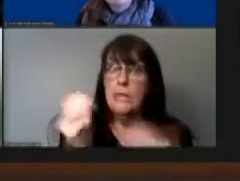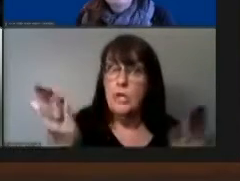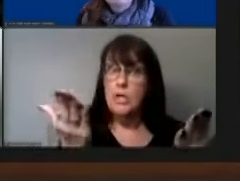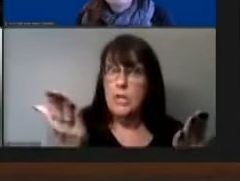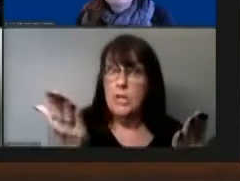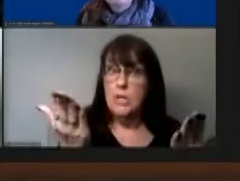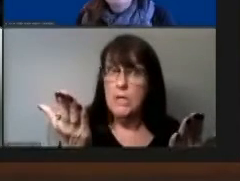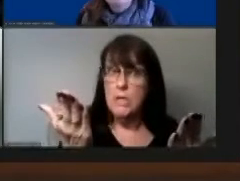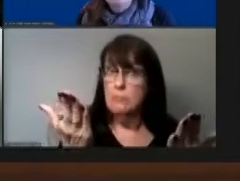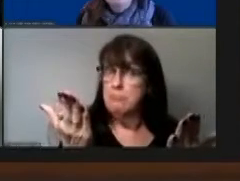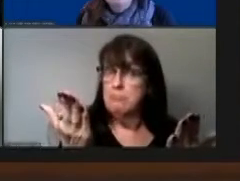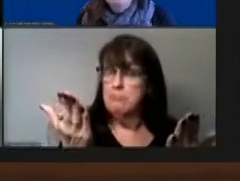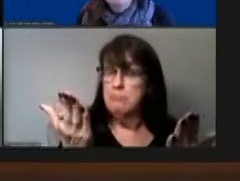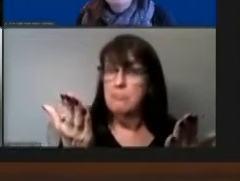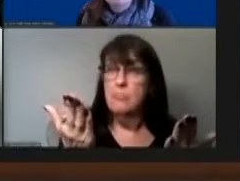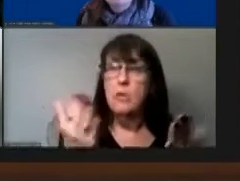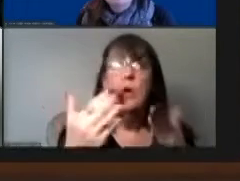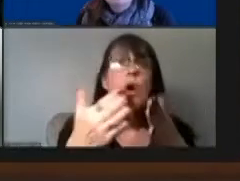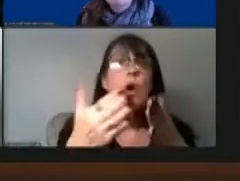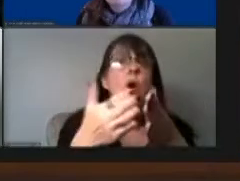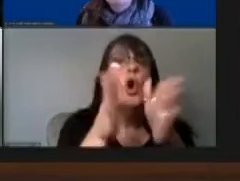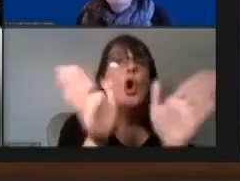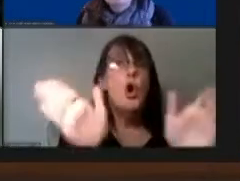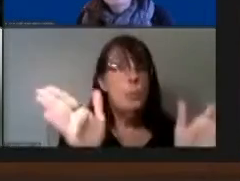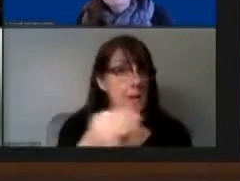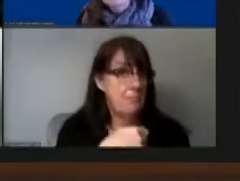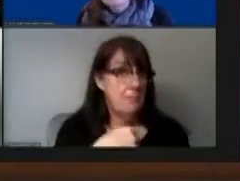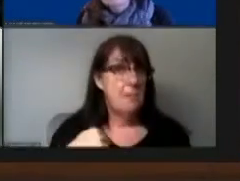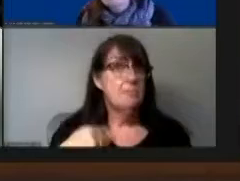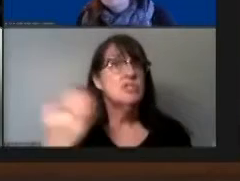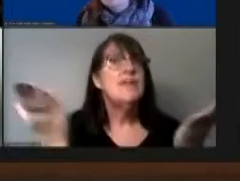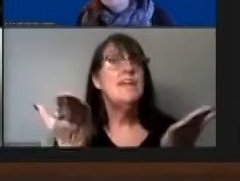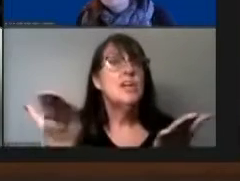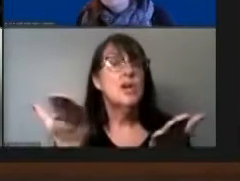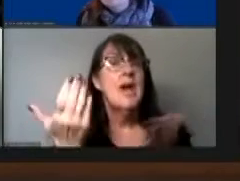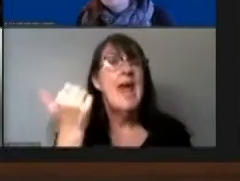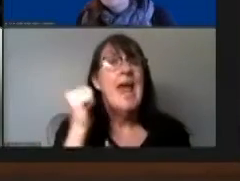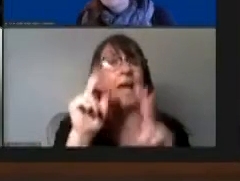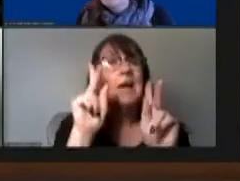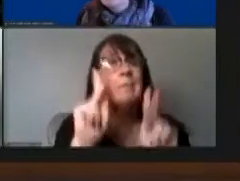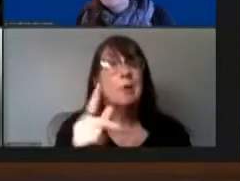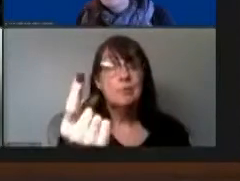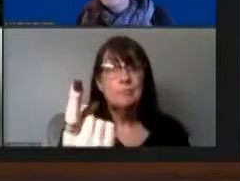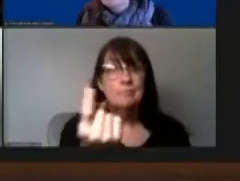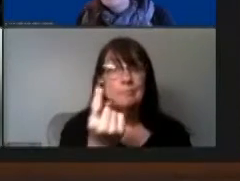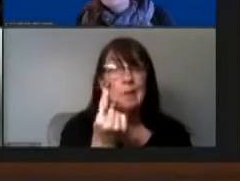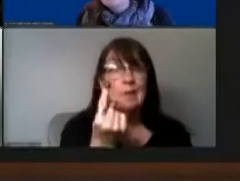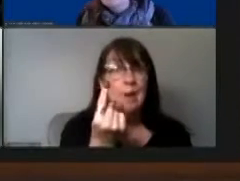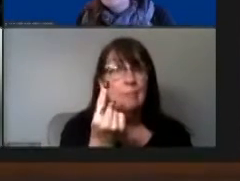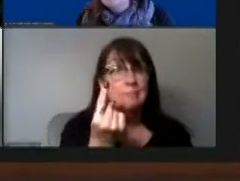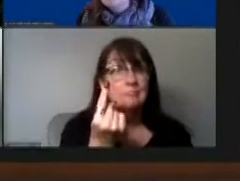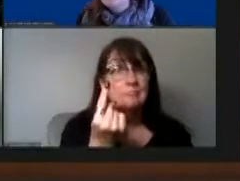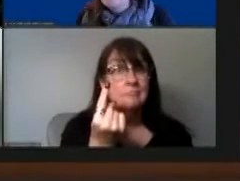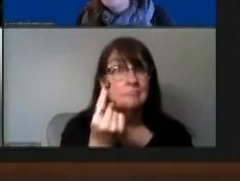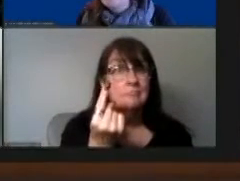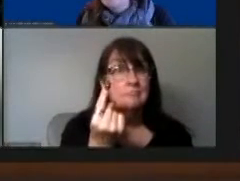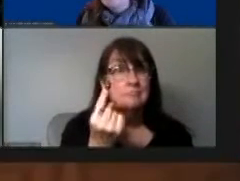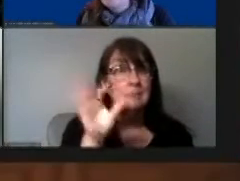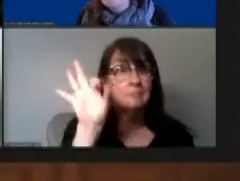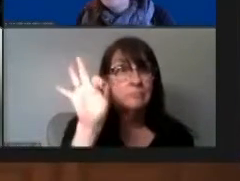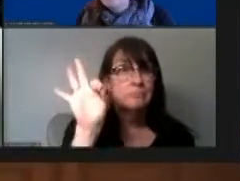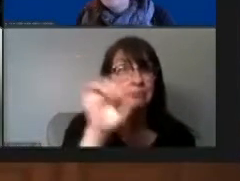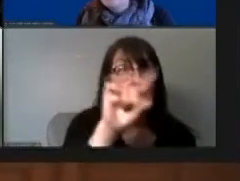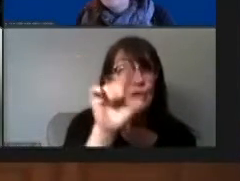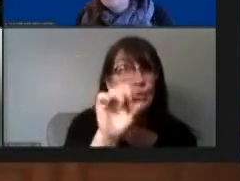Okay, now we will open up to members who are here. Is there anyone who wants to address this zoning petition who's in